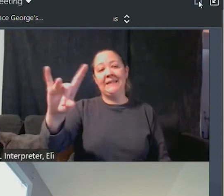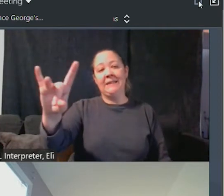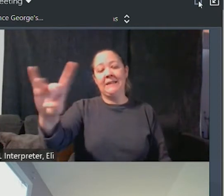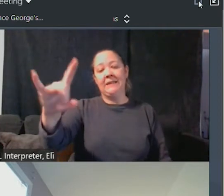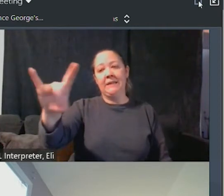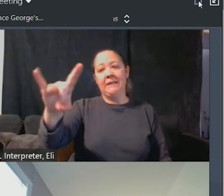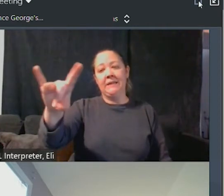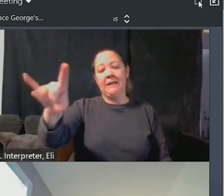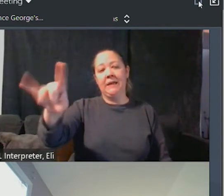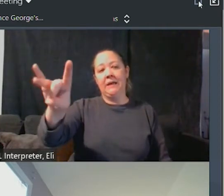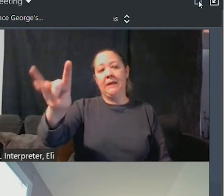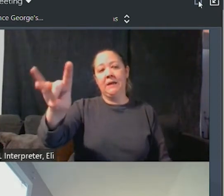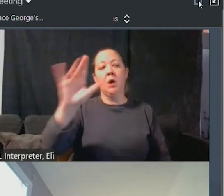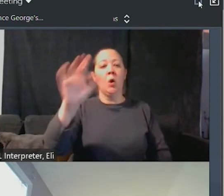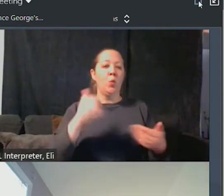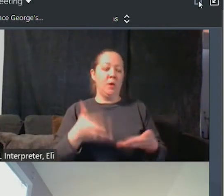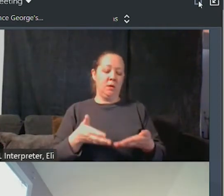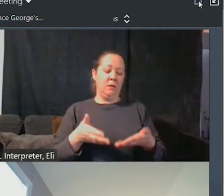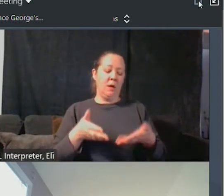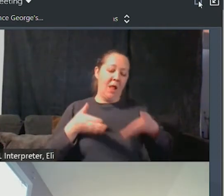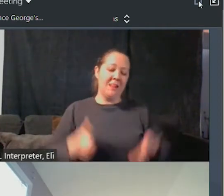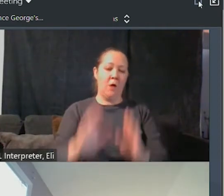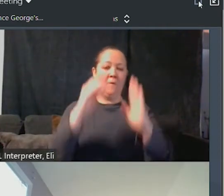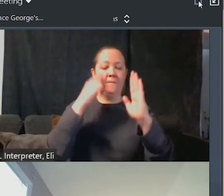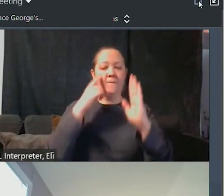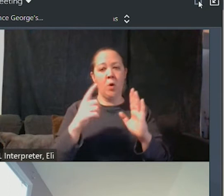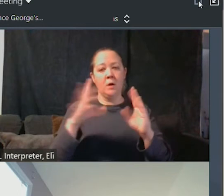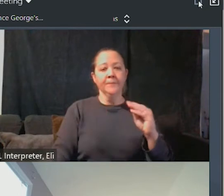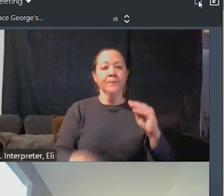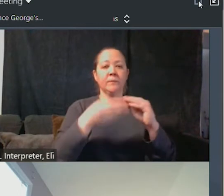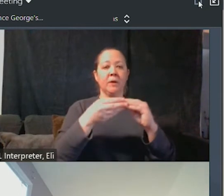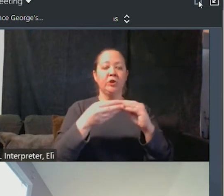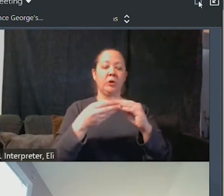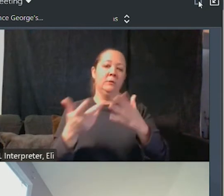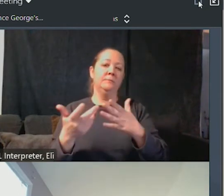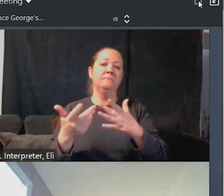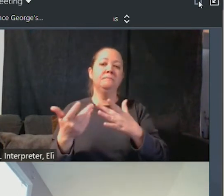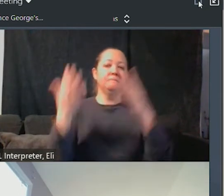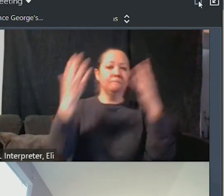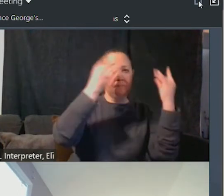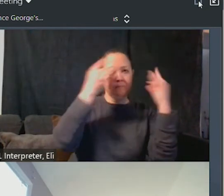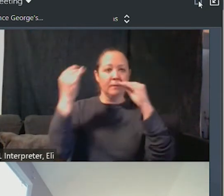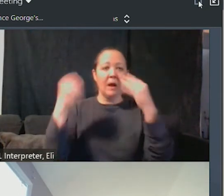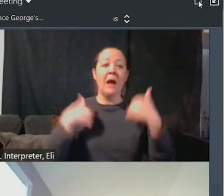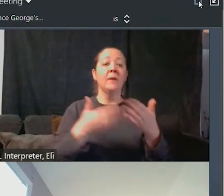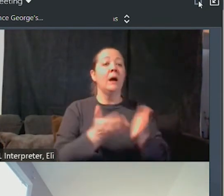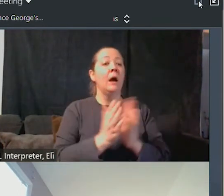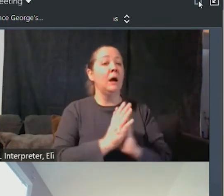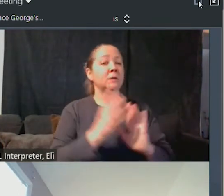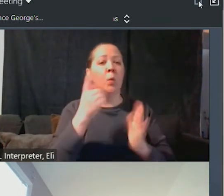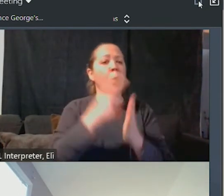additional give and take, and I would like to hear the county's position on that. And maybe you can answer Mr. Ruddy